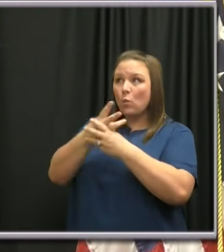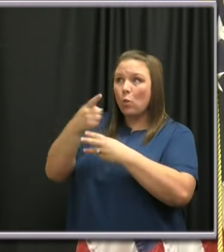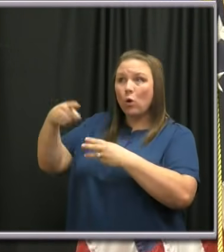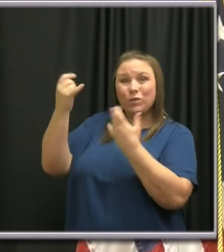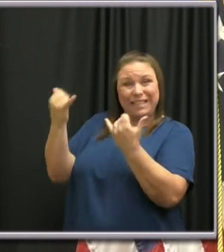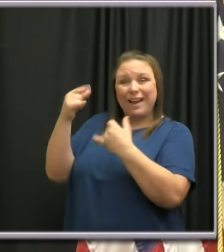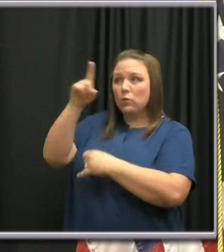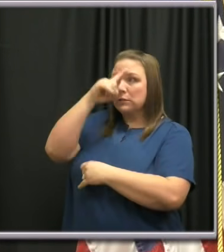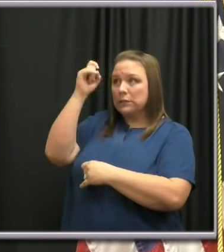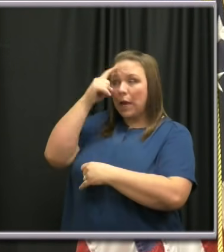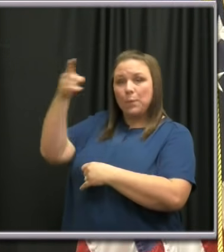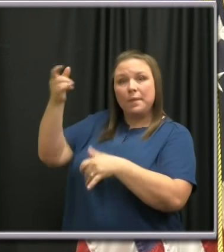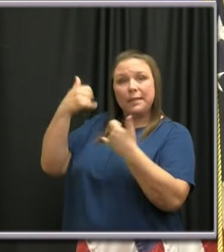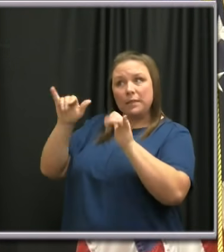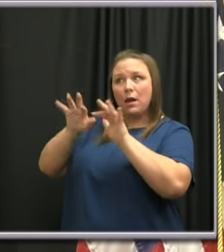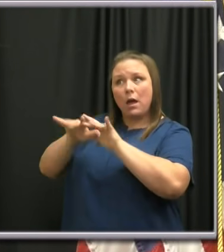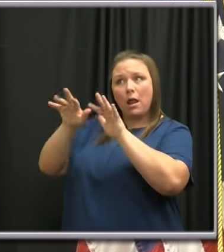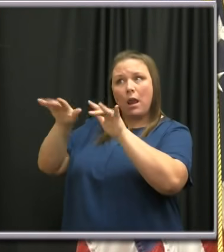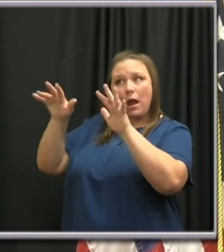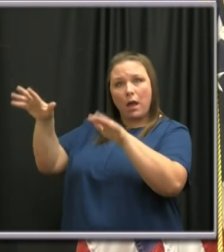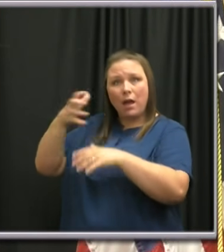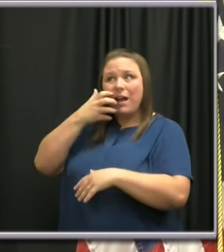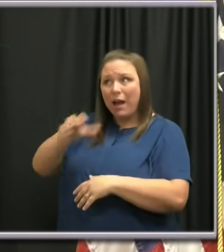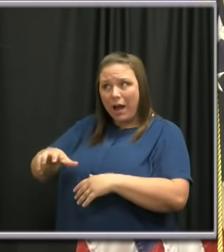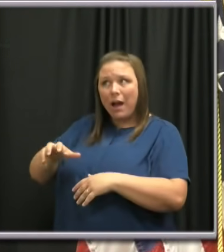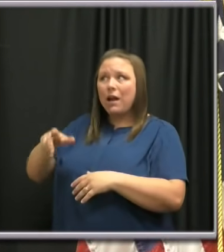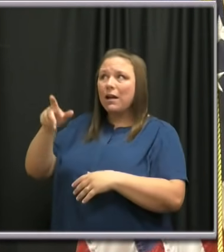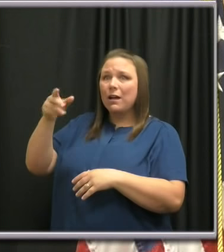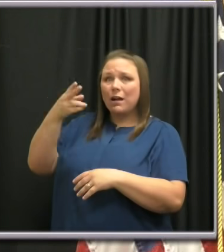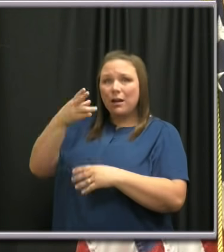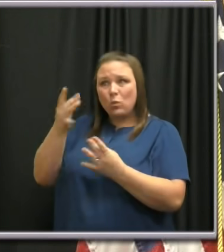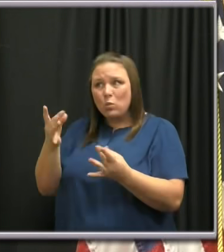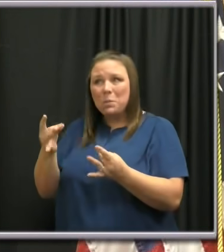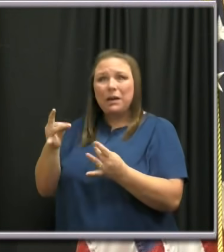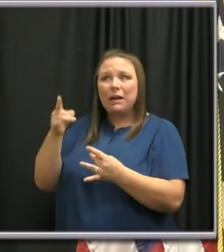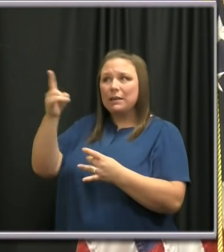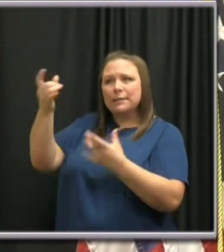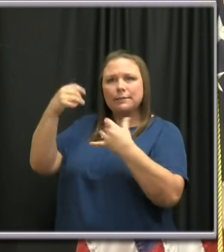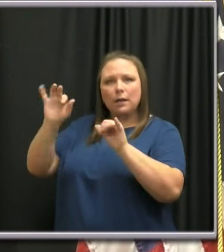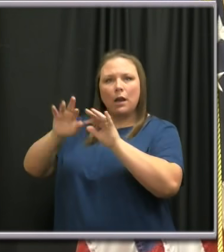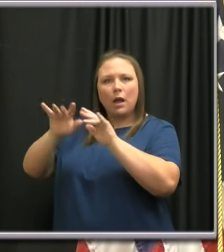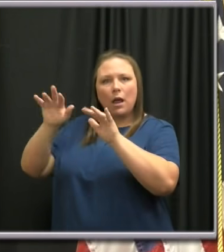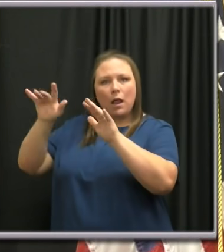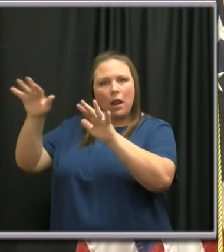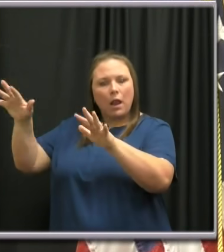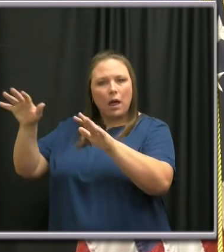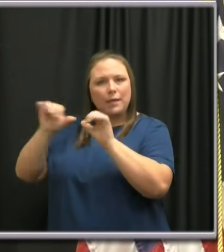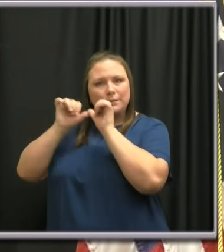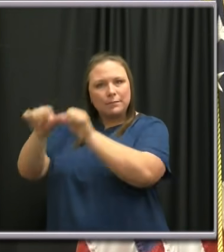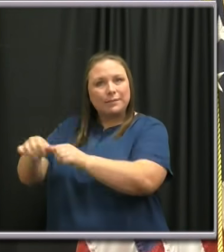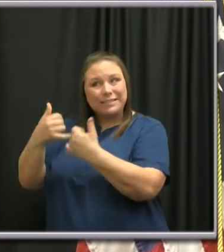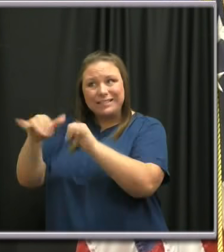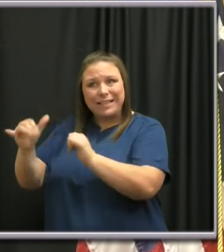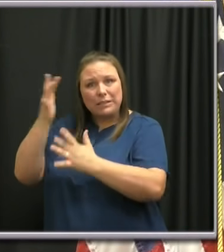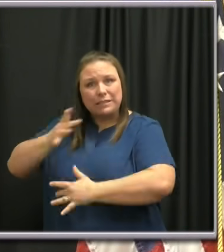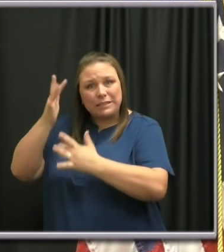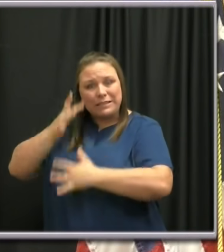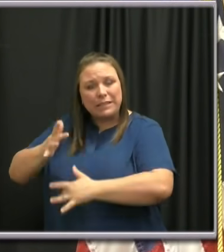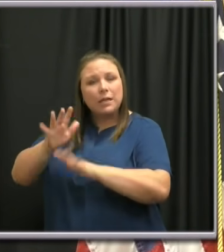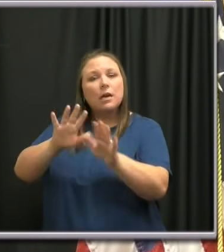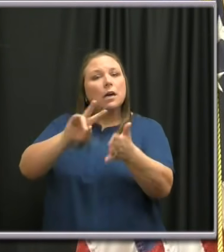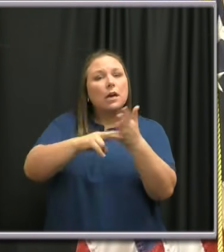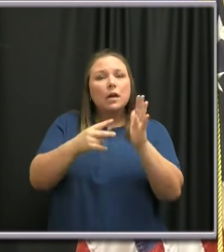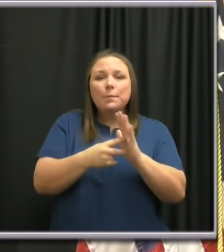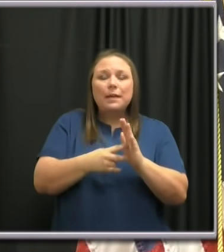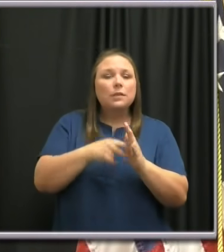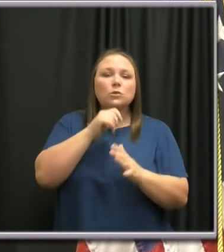summer, and temperatures are hot, and conditions are humid, and the virus is doing just fine. So by all means, it seems to me that we